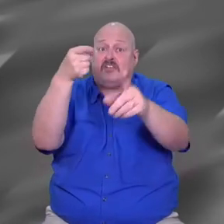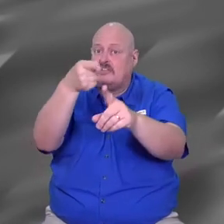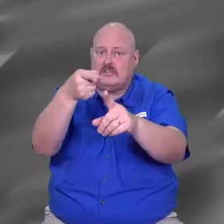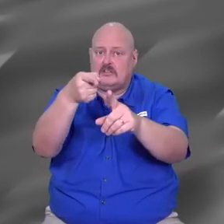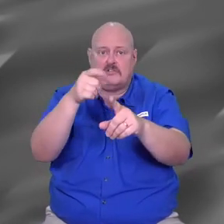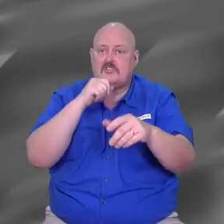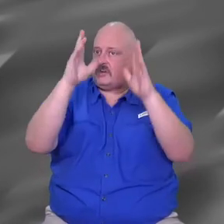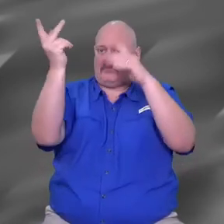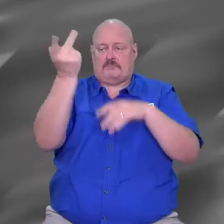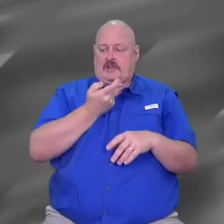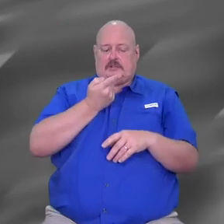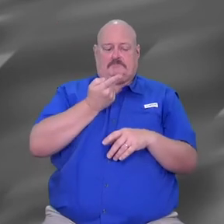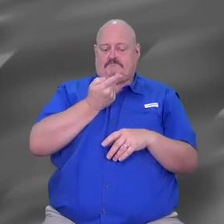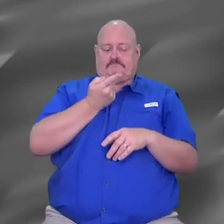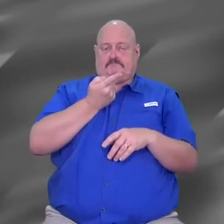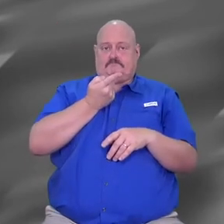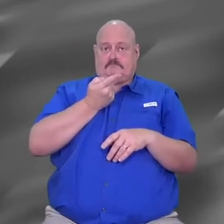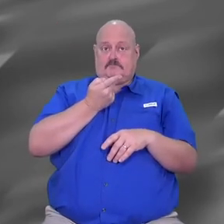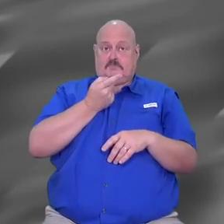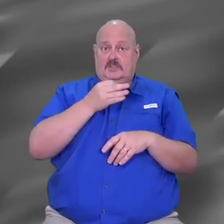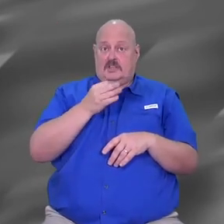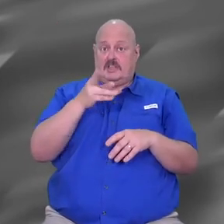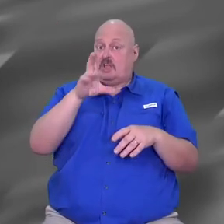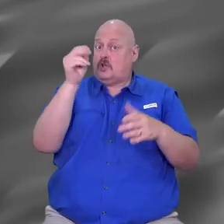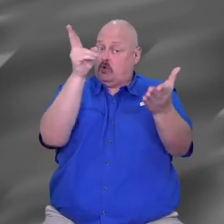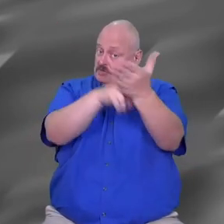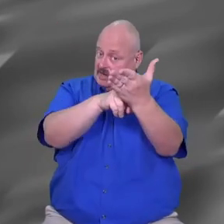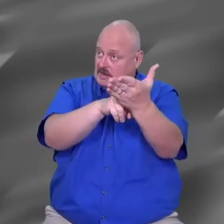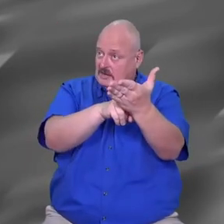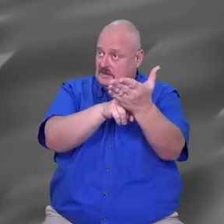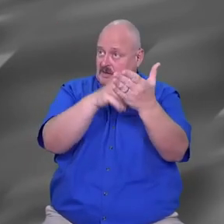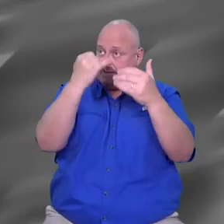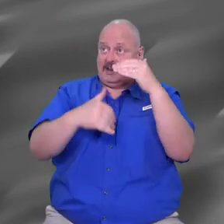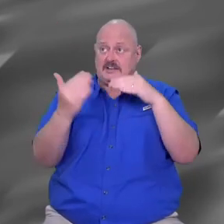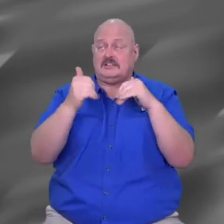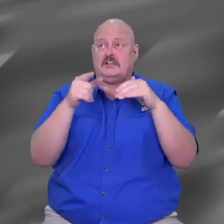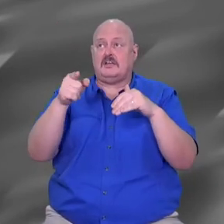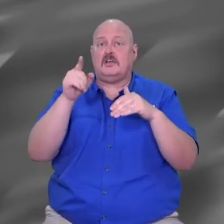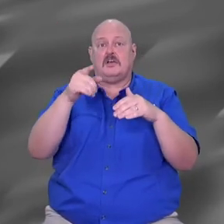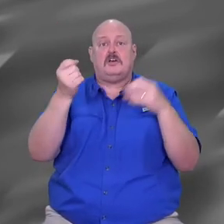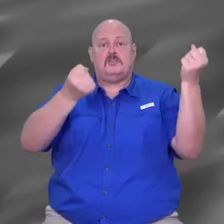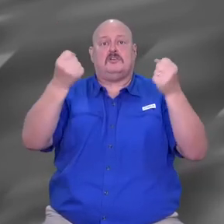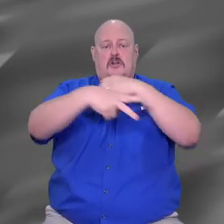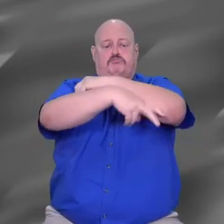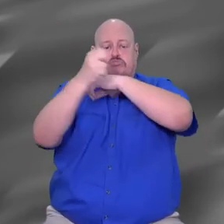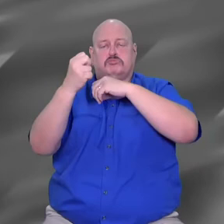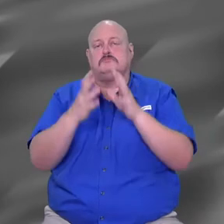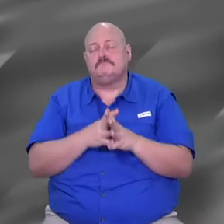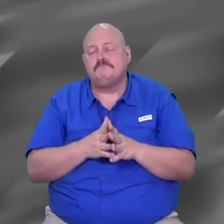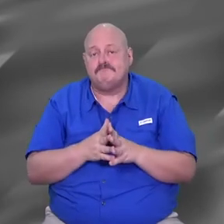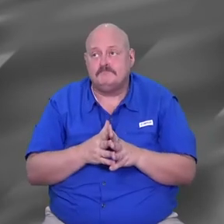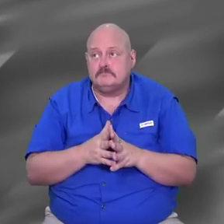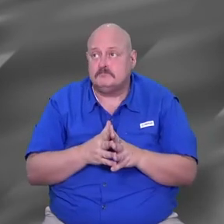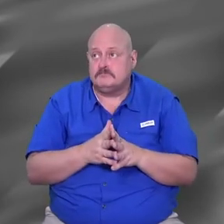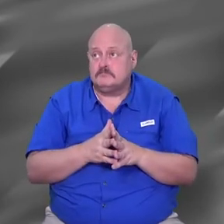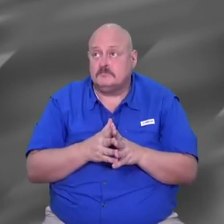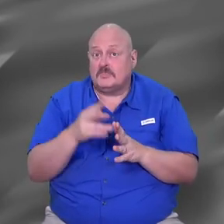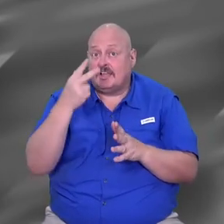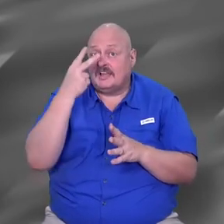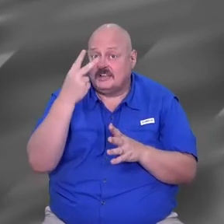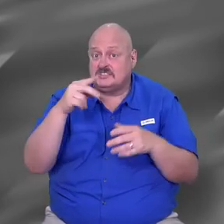don't expect anything in return. If you co-sign with them, the last thing you expected was your car to be repoed. See, do you see